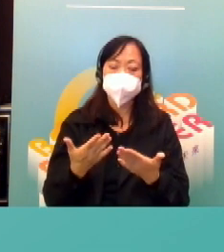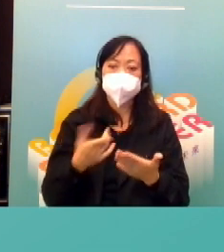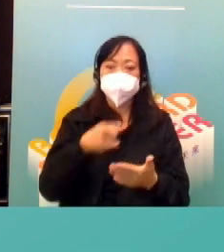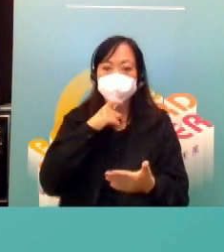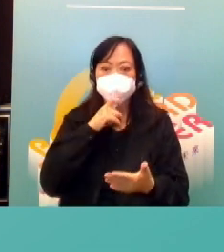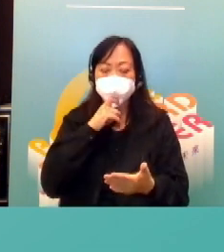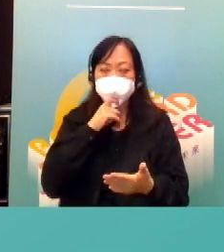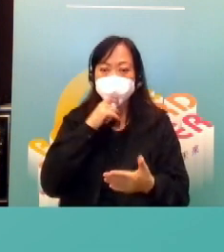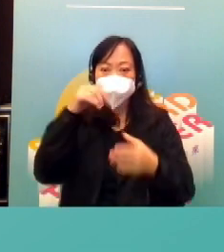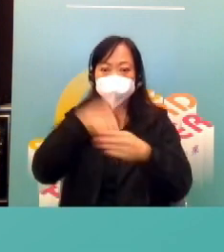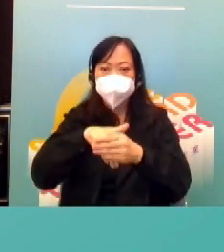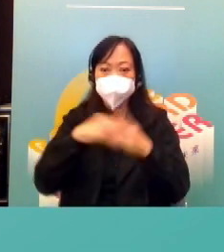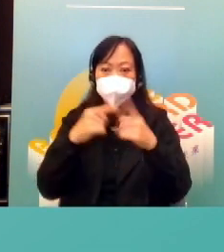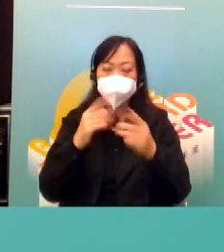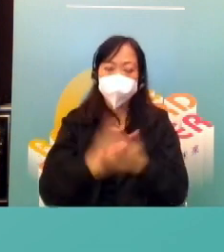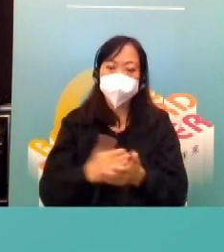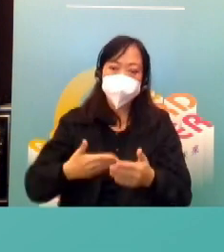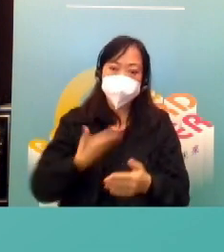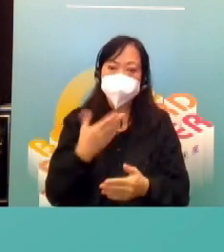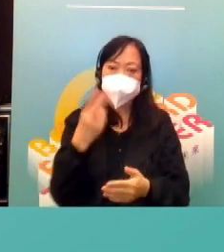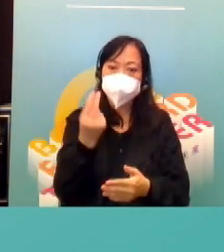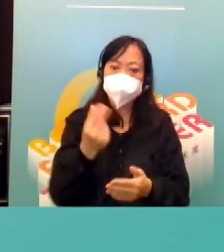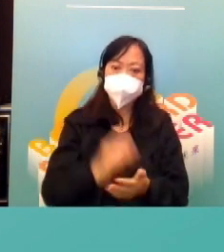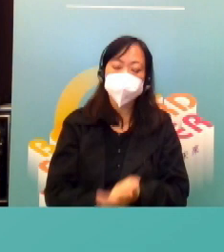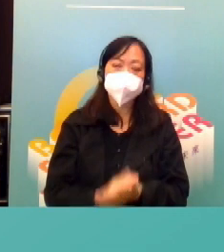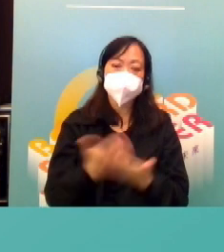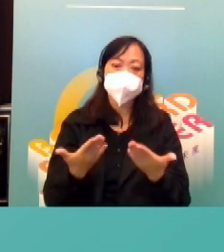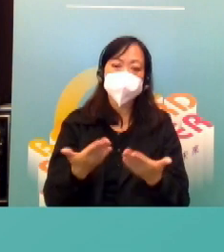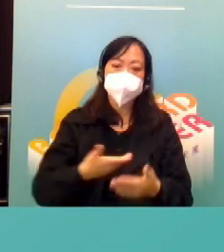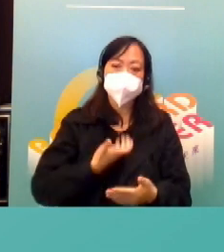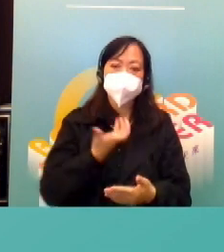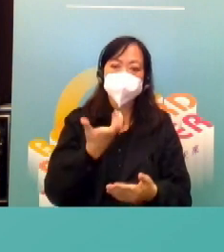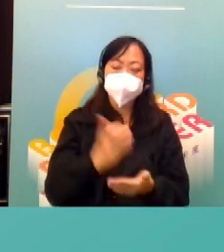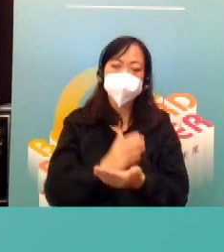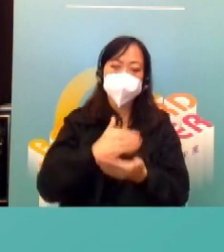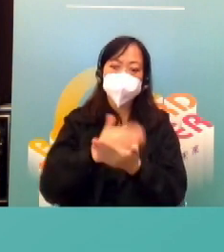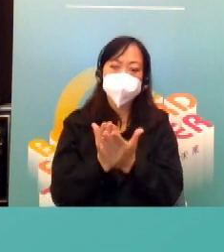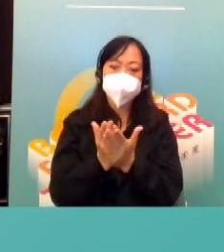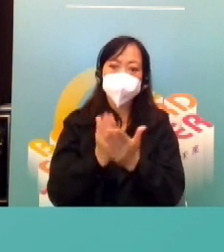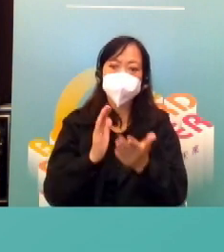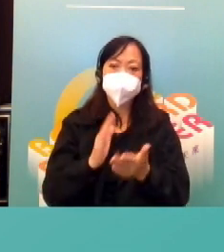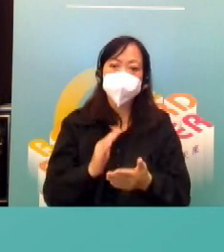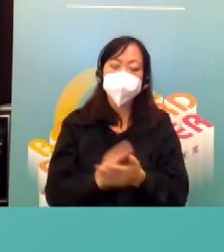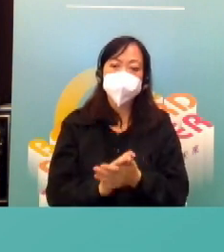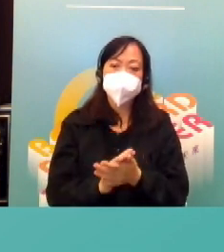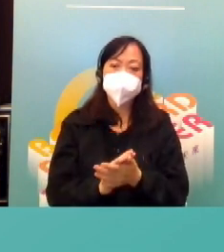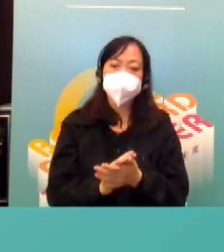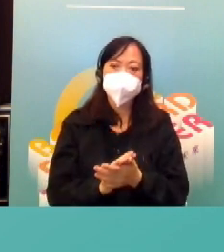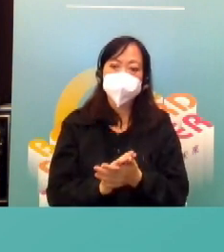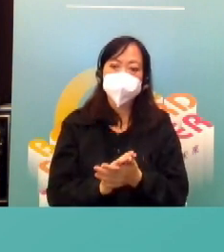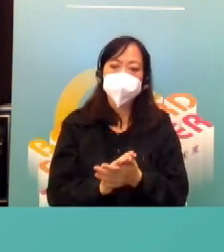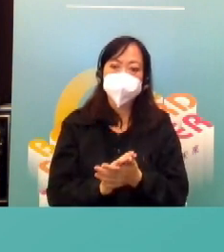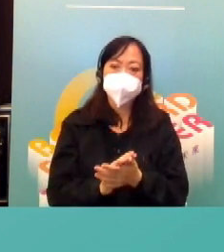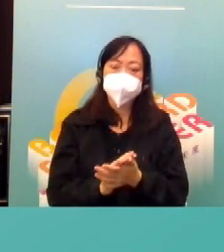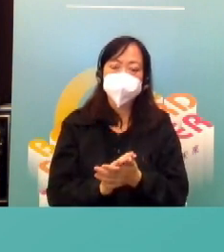crucially, we know that we need to also provide a lot of know-how so that both the outcomes payers and the delivery partners can